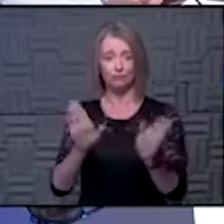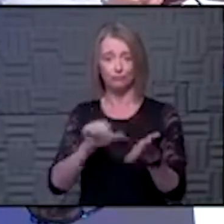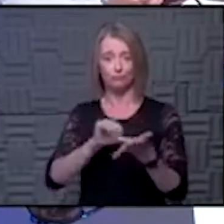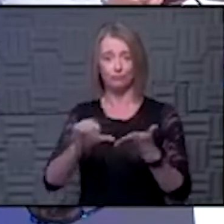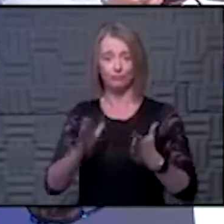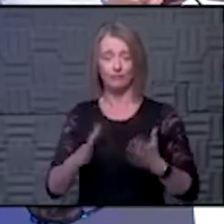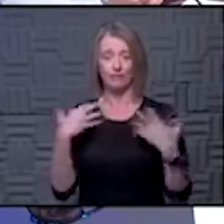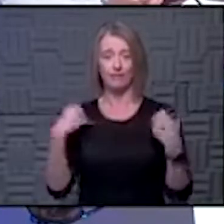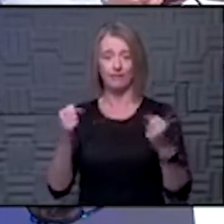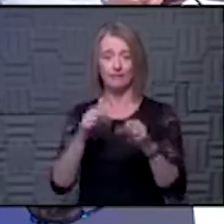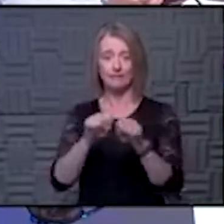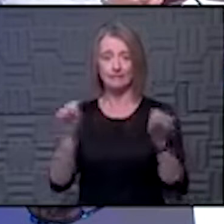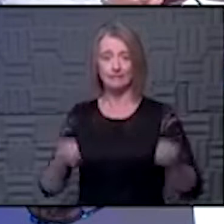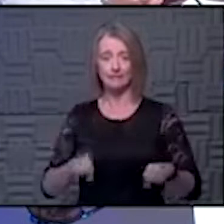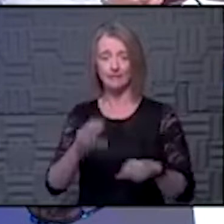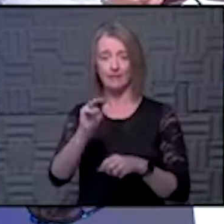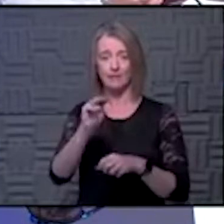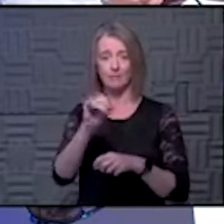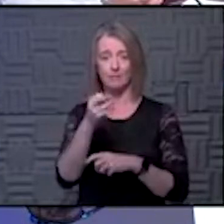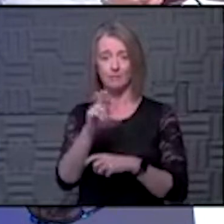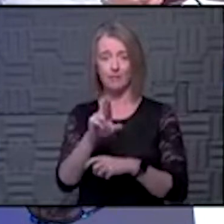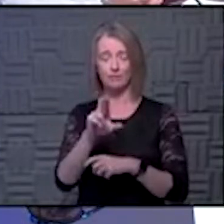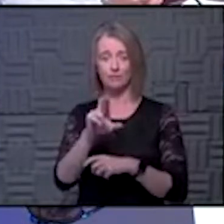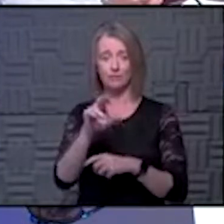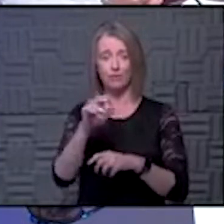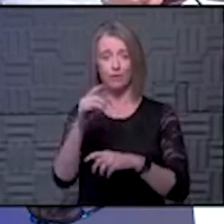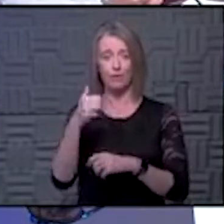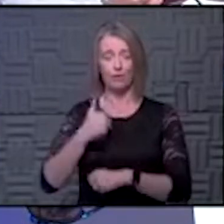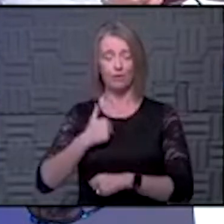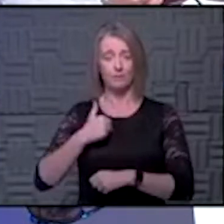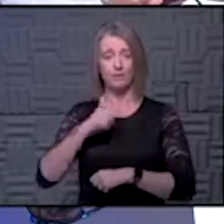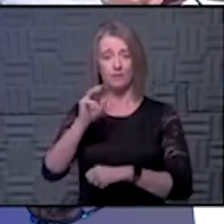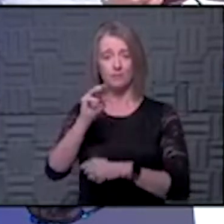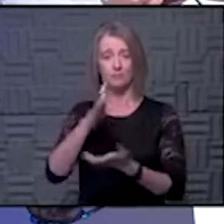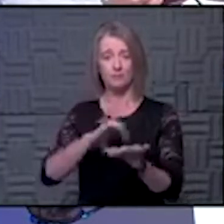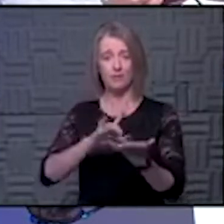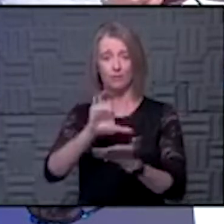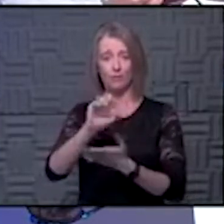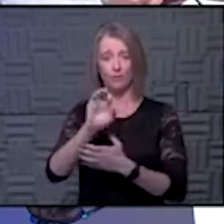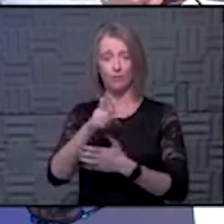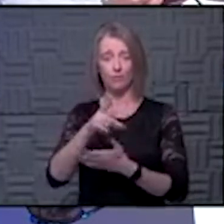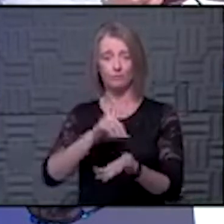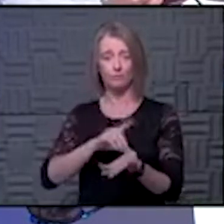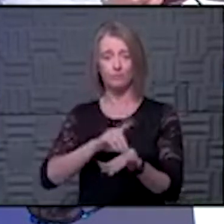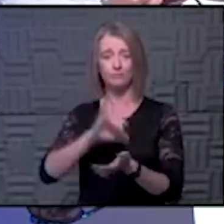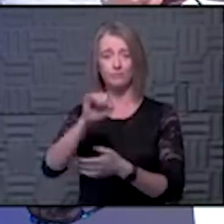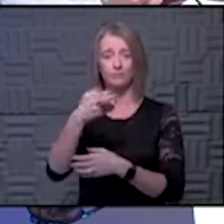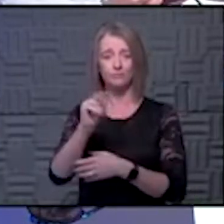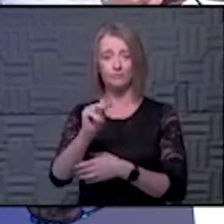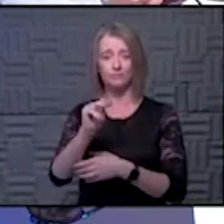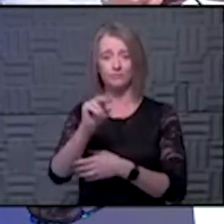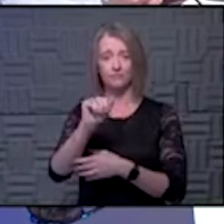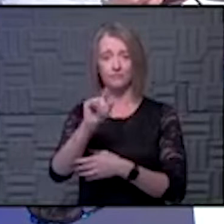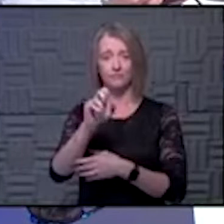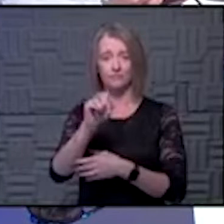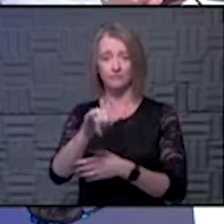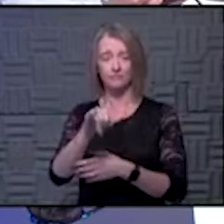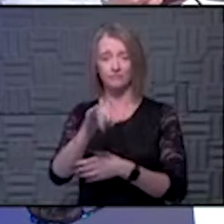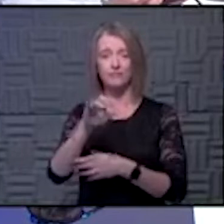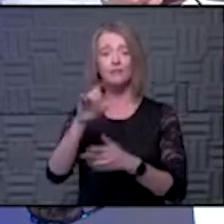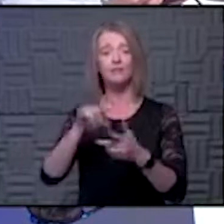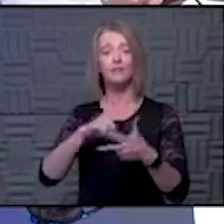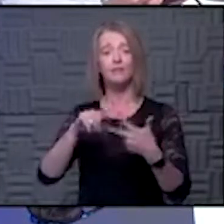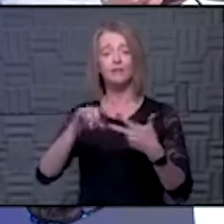the Health System and Major in the Army Medical Corp Dr. John Alley. On Skype, we have Justin